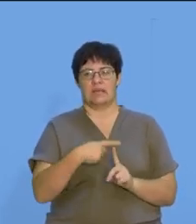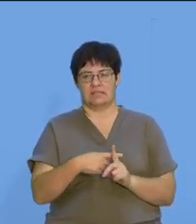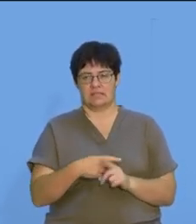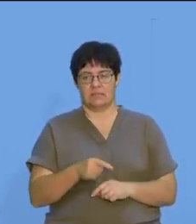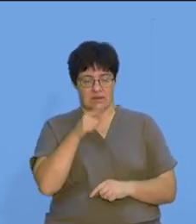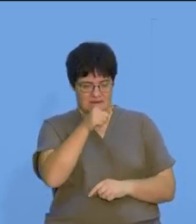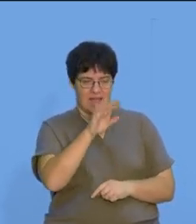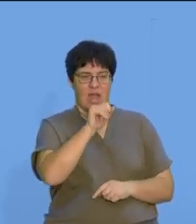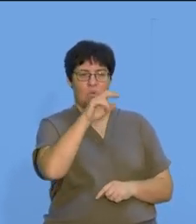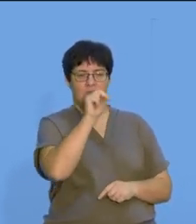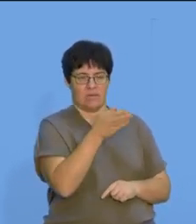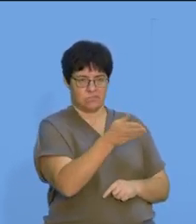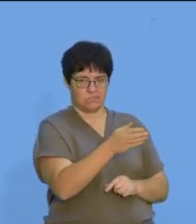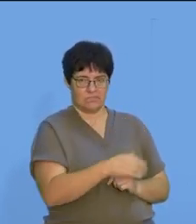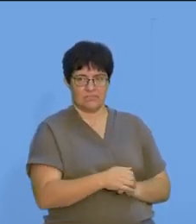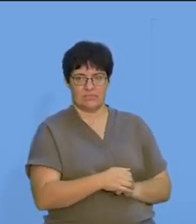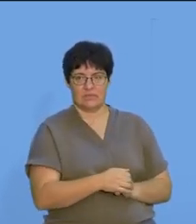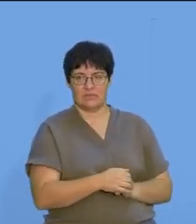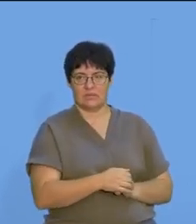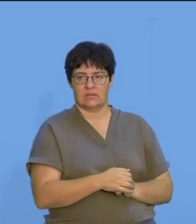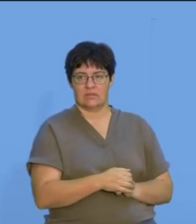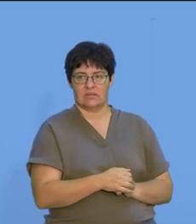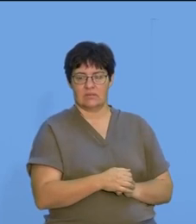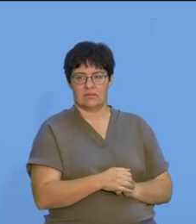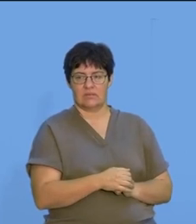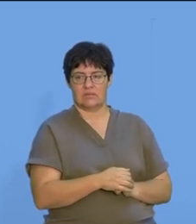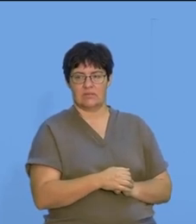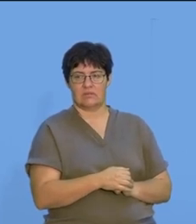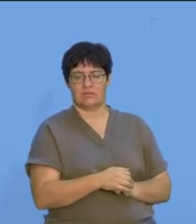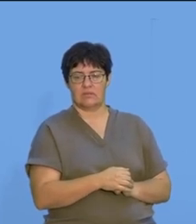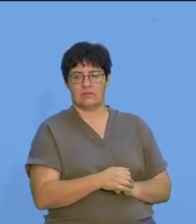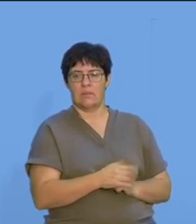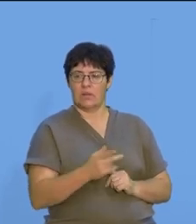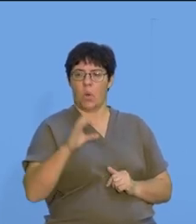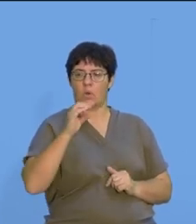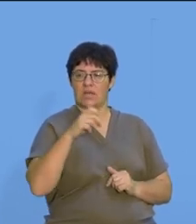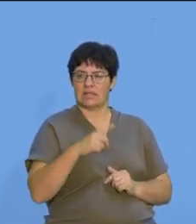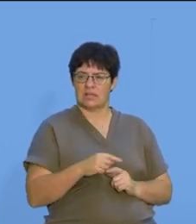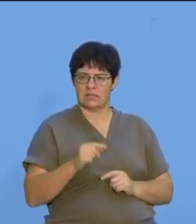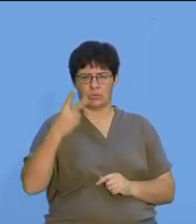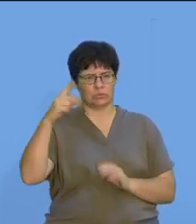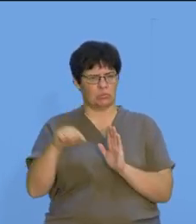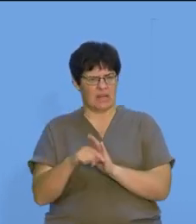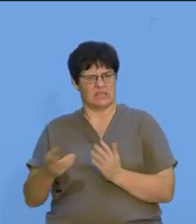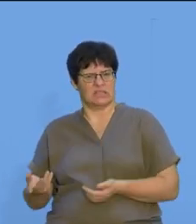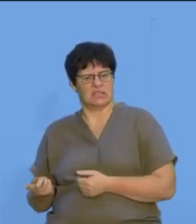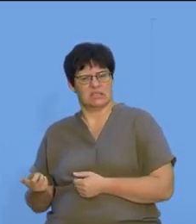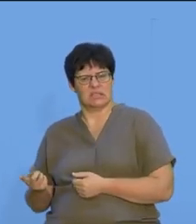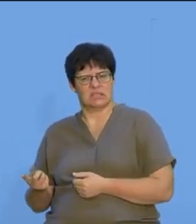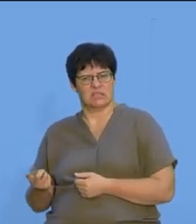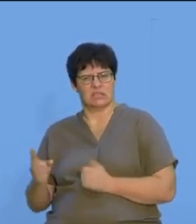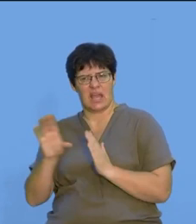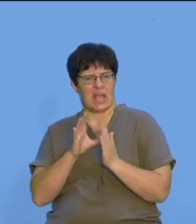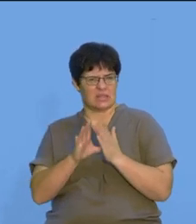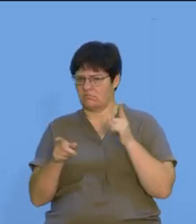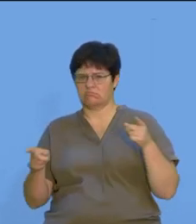has got a charge of 3+. So this is the ion that we are talking about. So that's the ion 3 that we are talking about. But the oxide